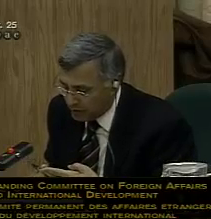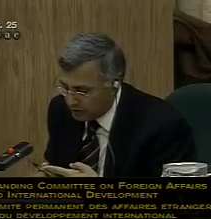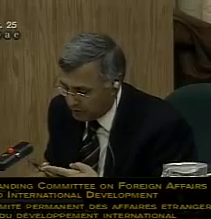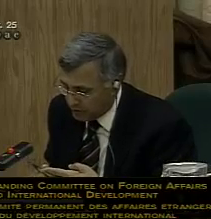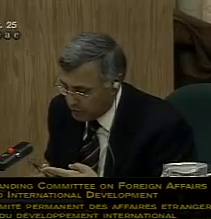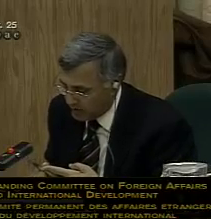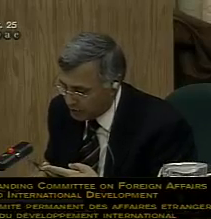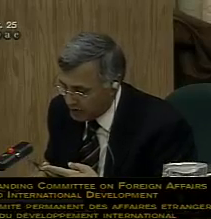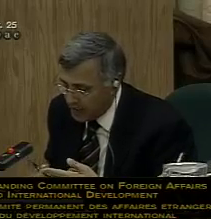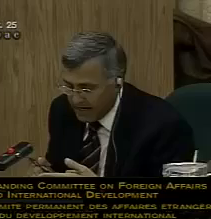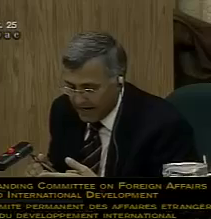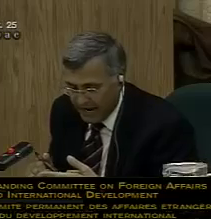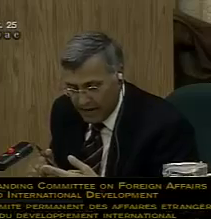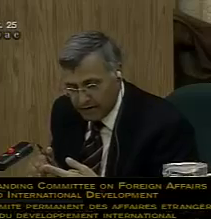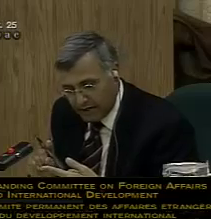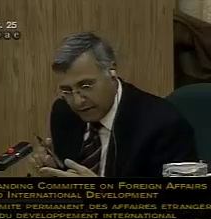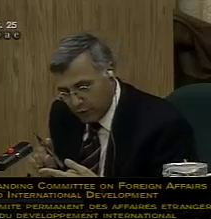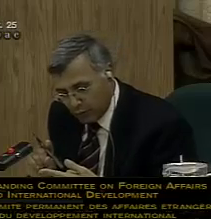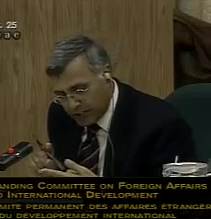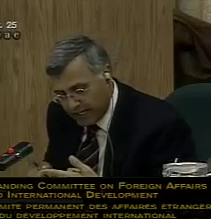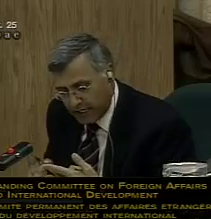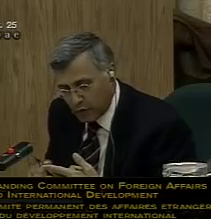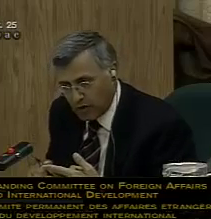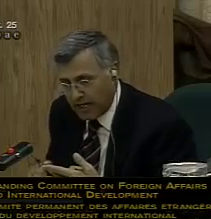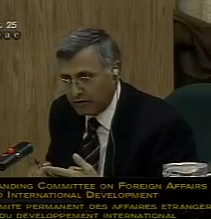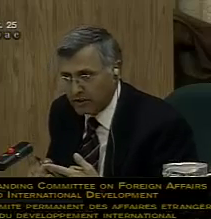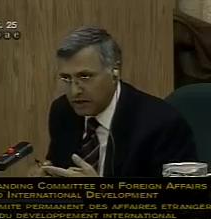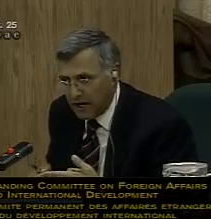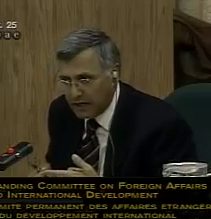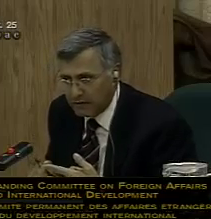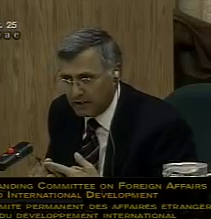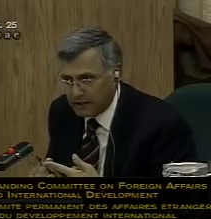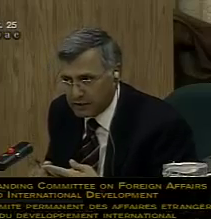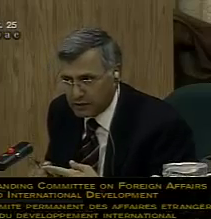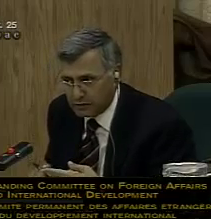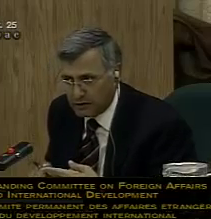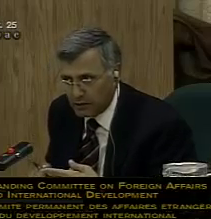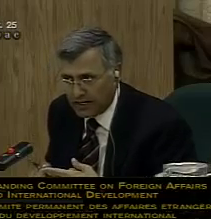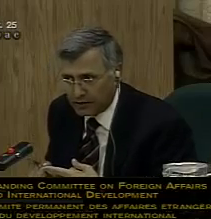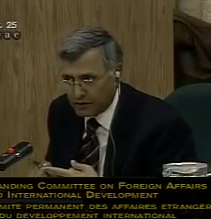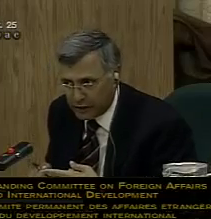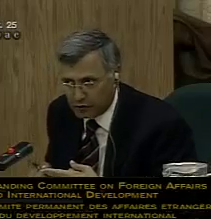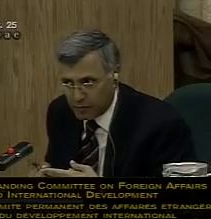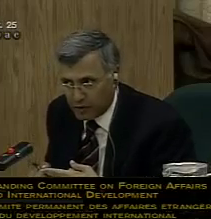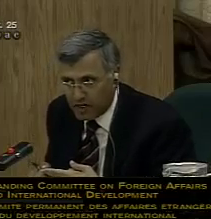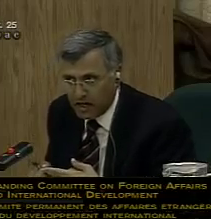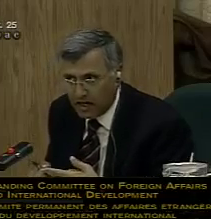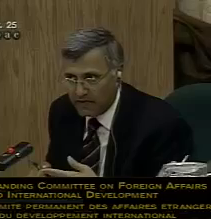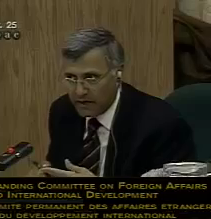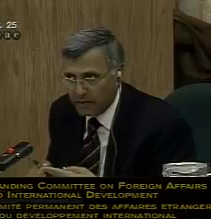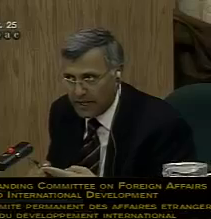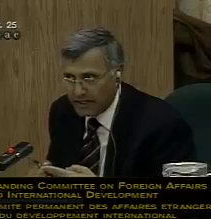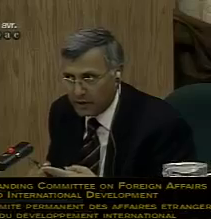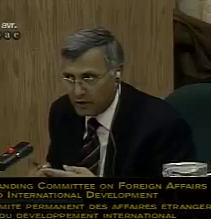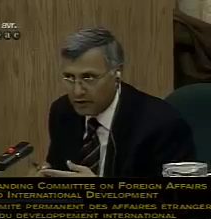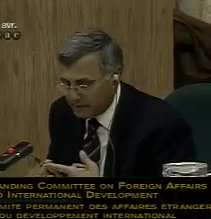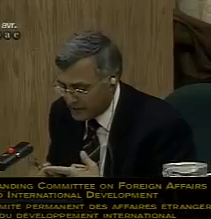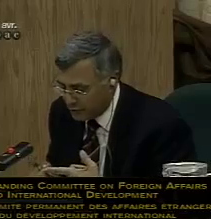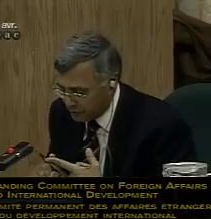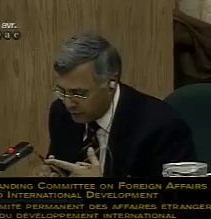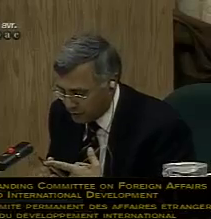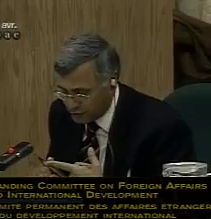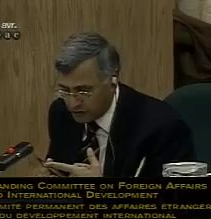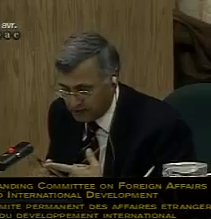to monitor the situation, and if you take into account the denial of the existence of the 2006 report and then blacking out